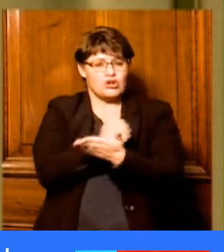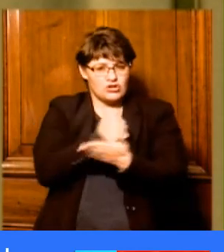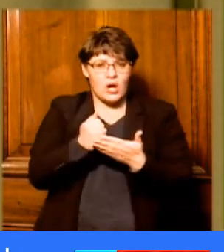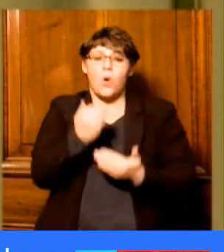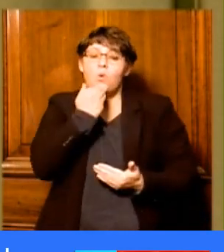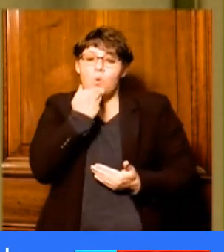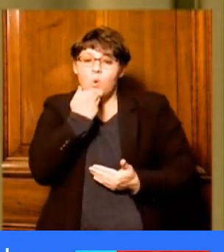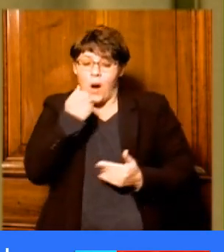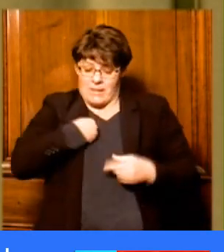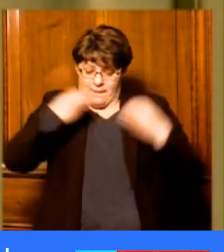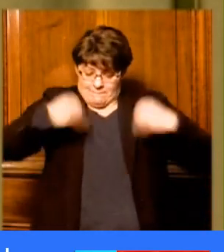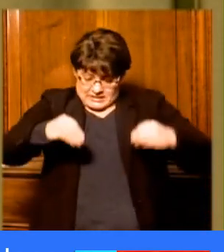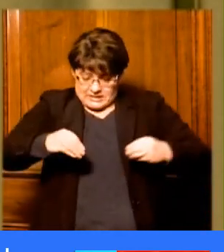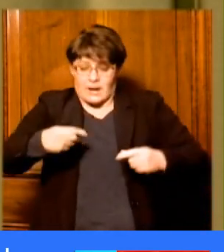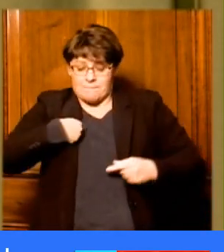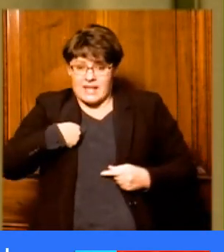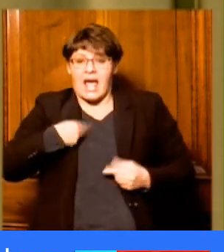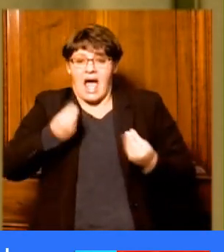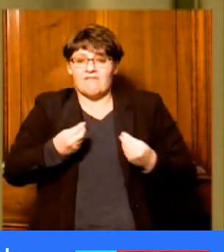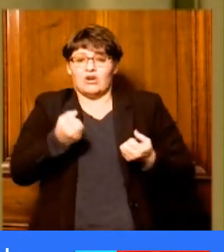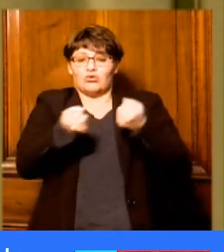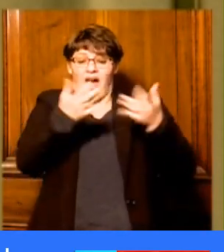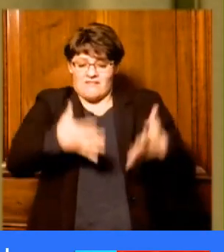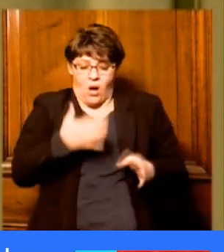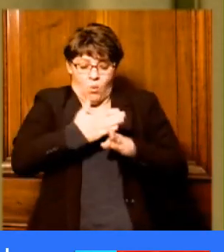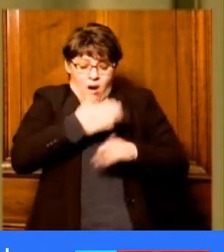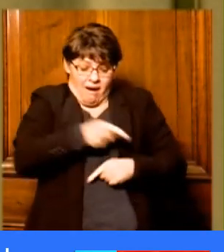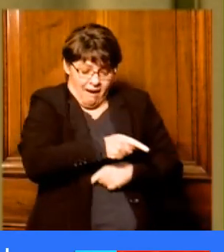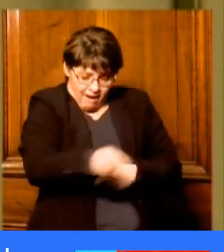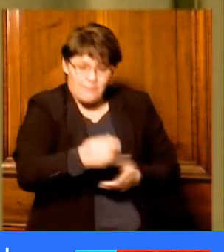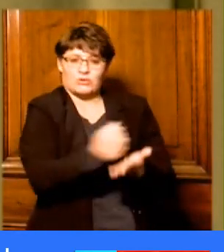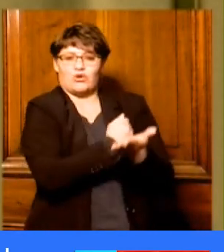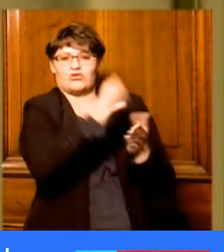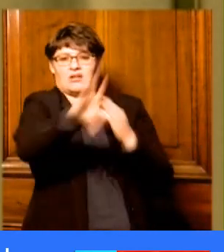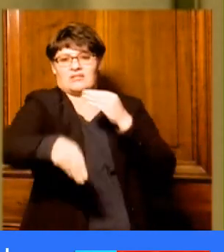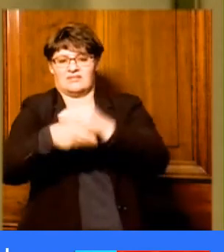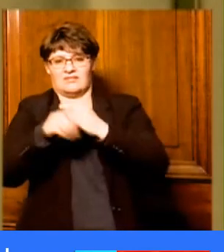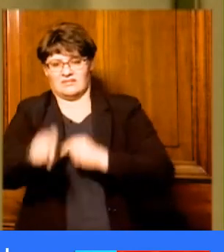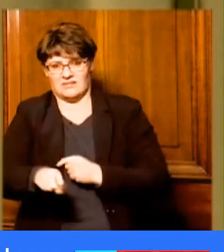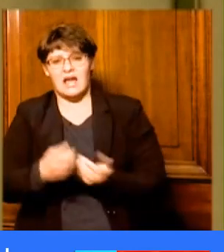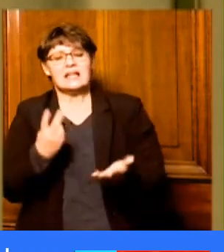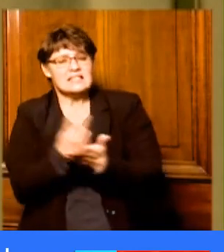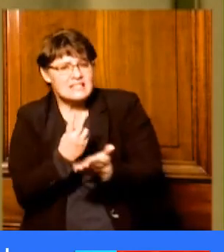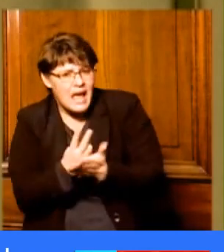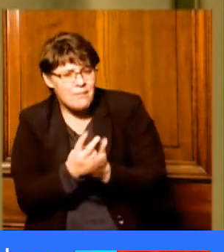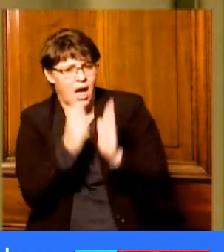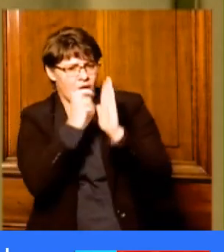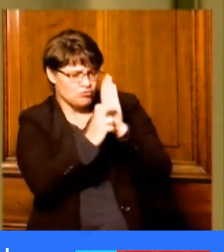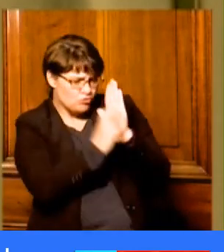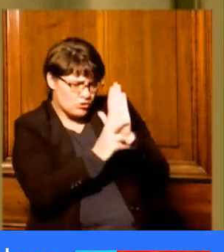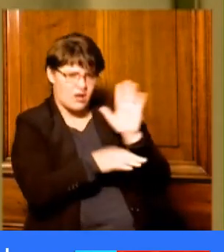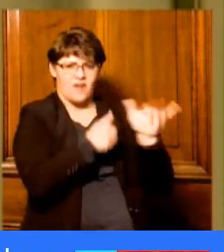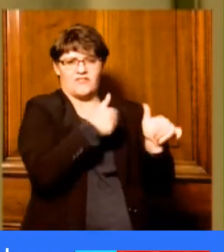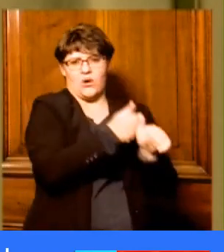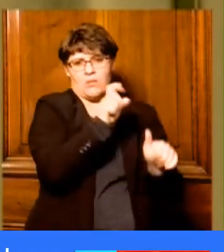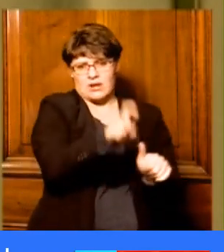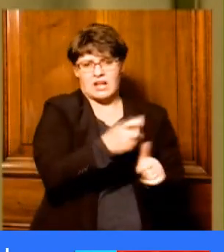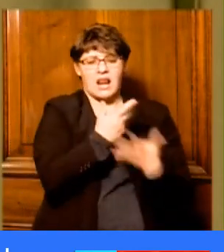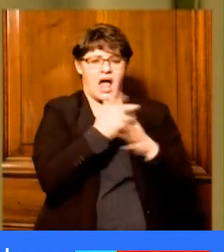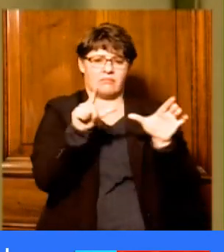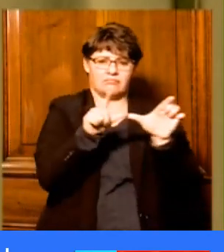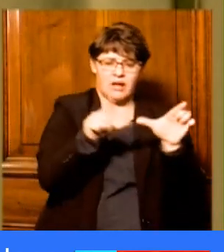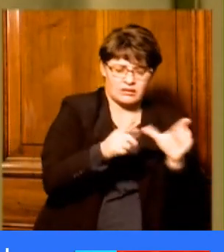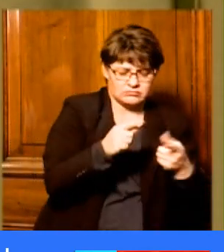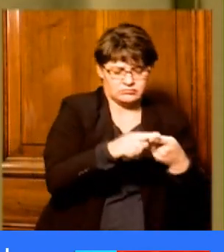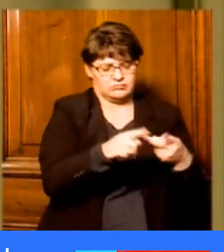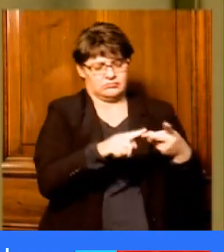workers. And also, we should now bring a system of regulation in terms of routes, in terms of permits, and in